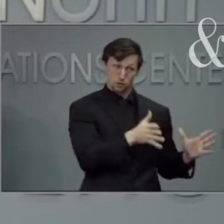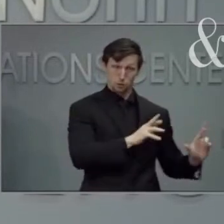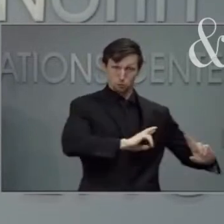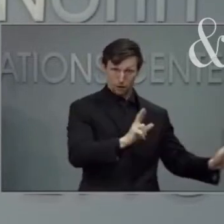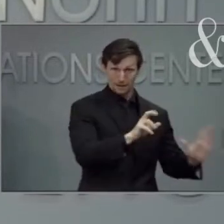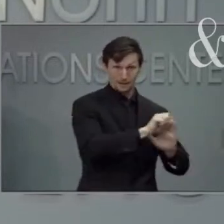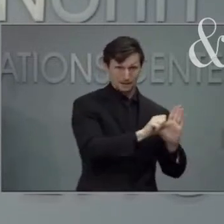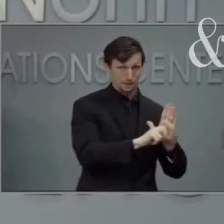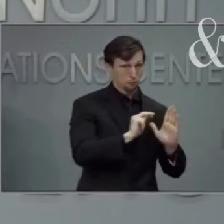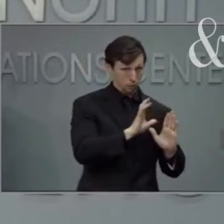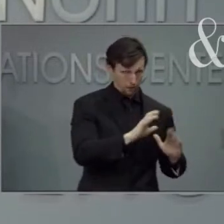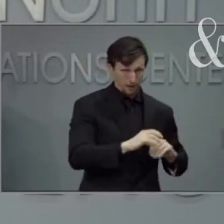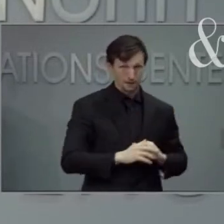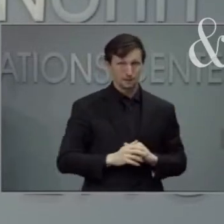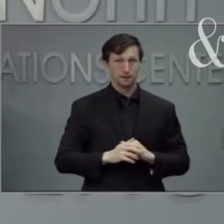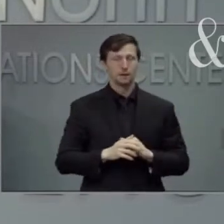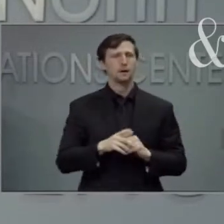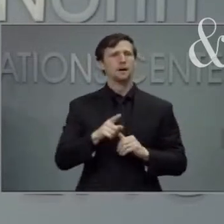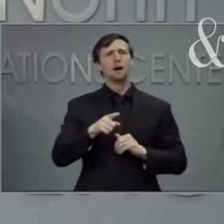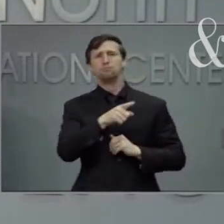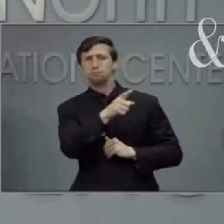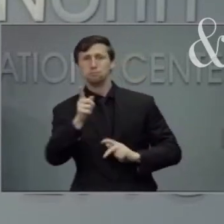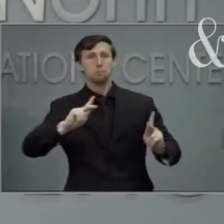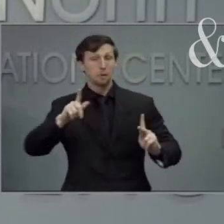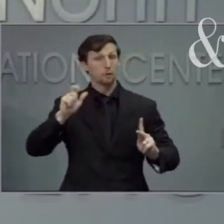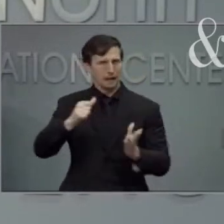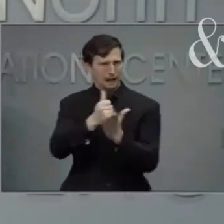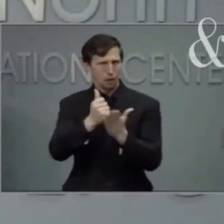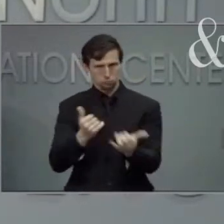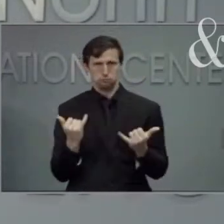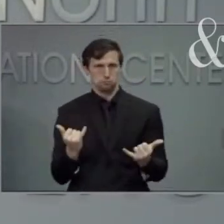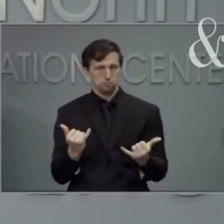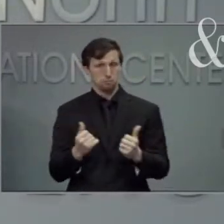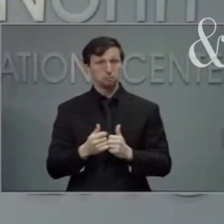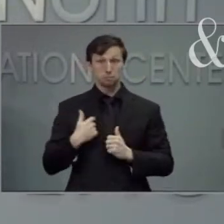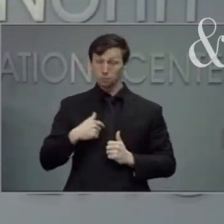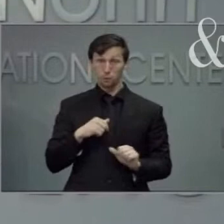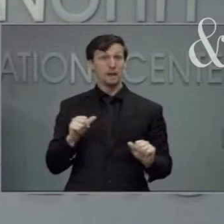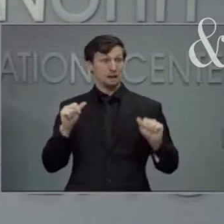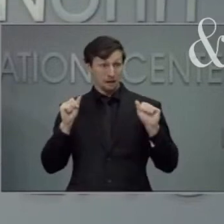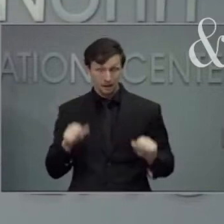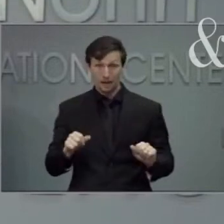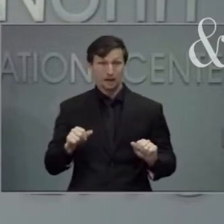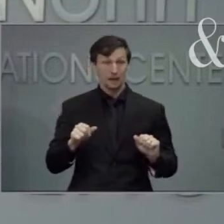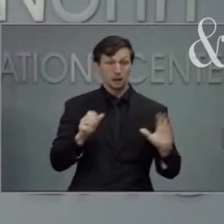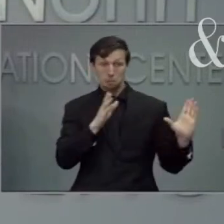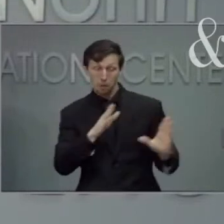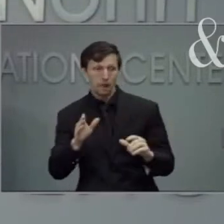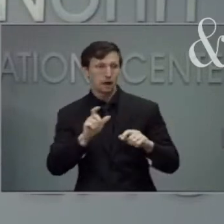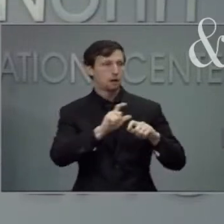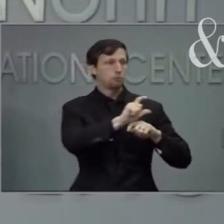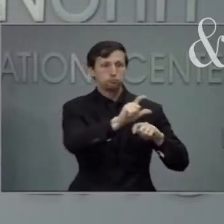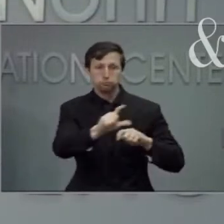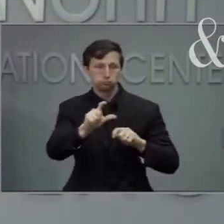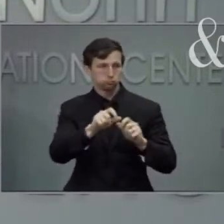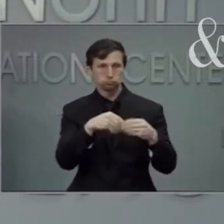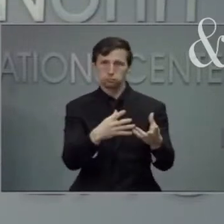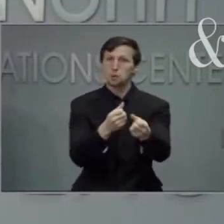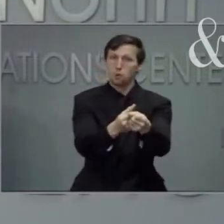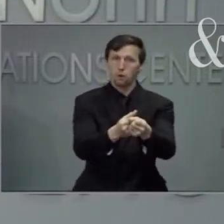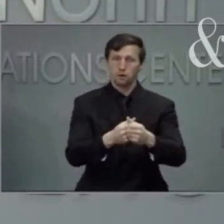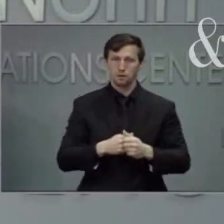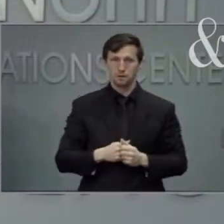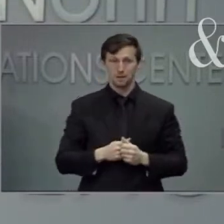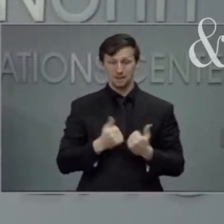immediately, and we have both the means and the power to give it to them. With the virus continuing to